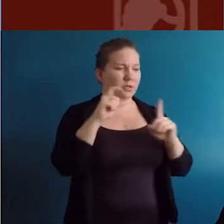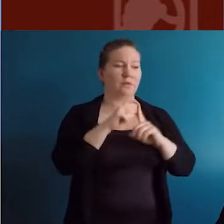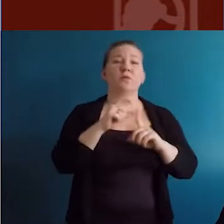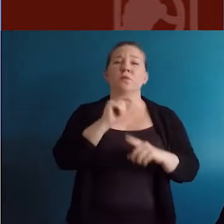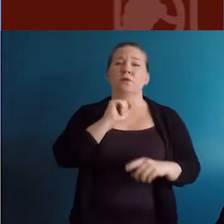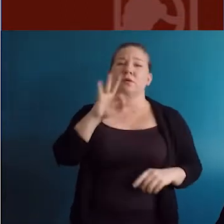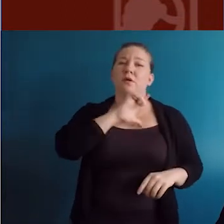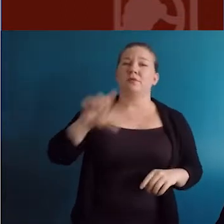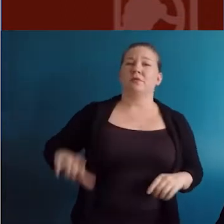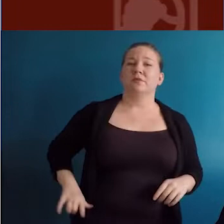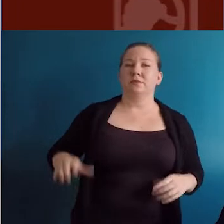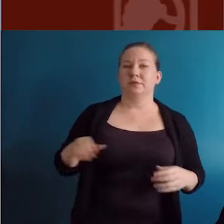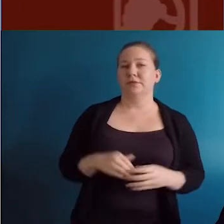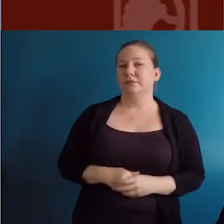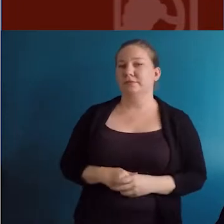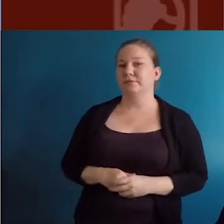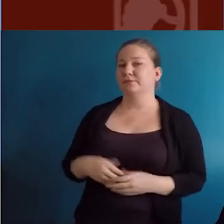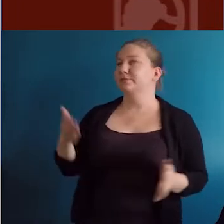Thanks be to God.